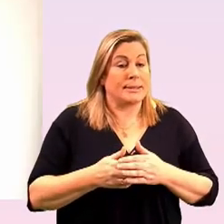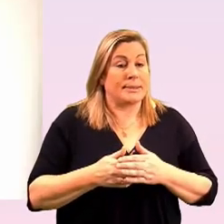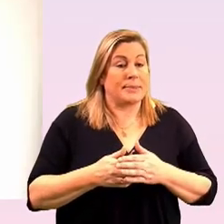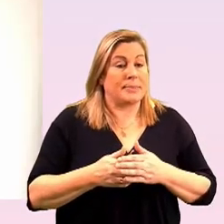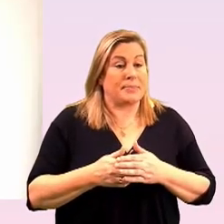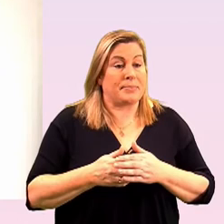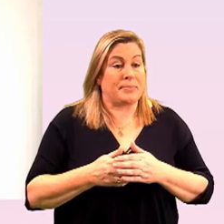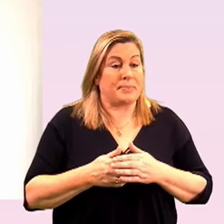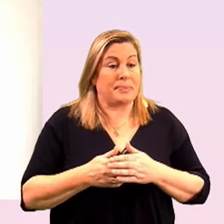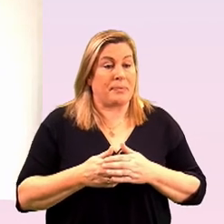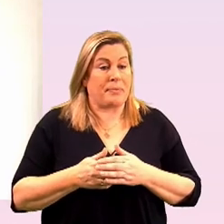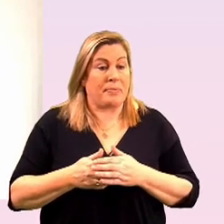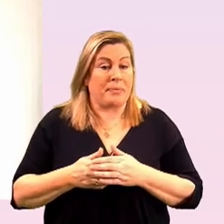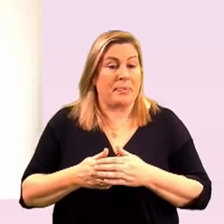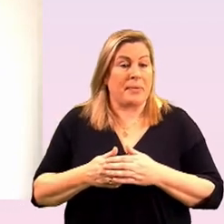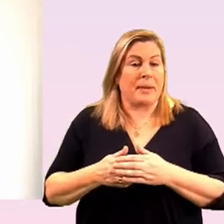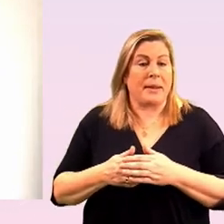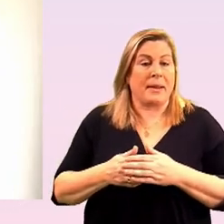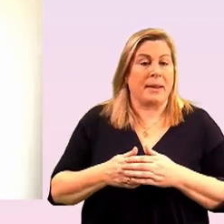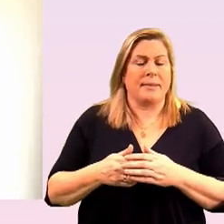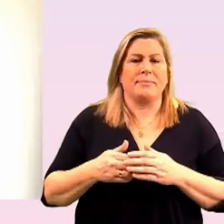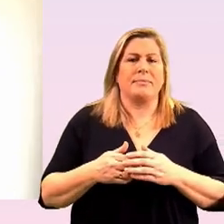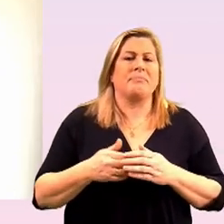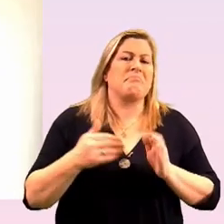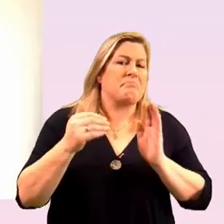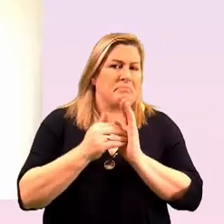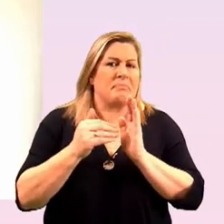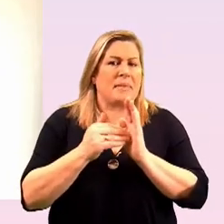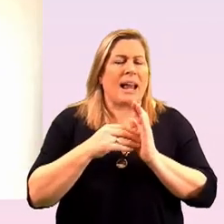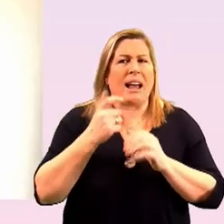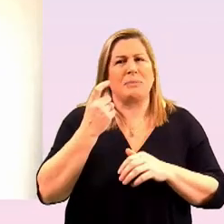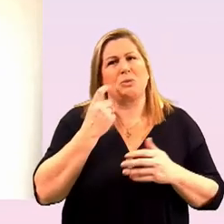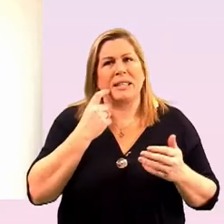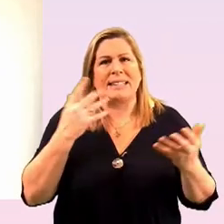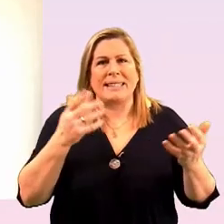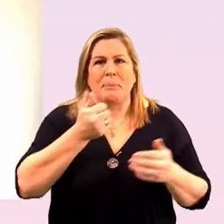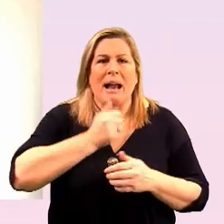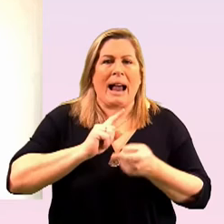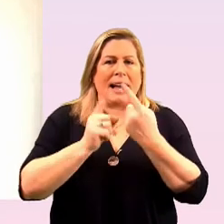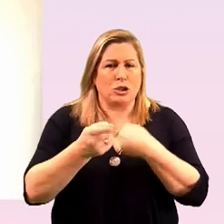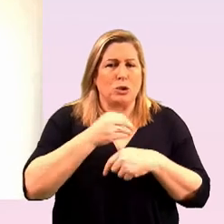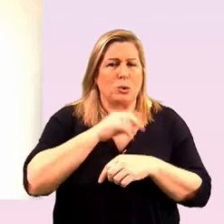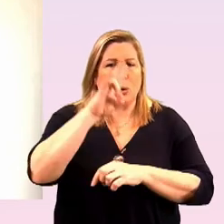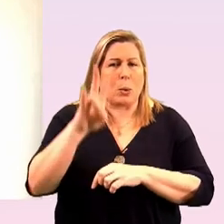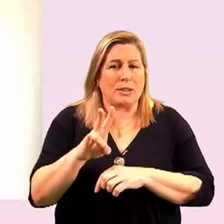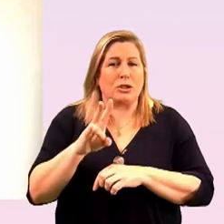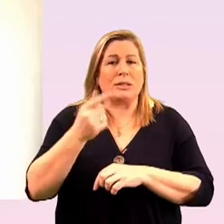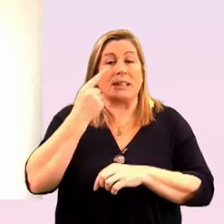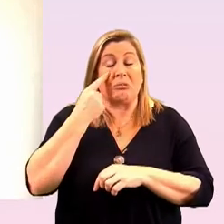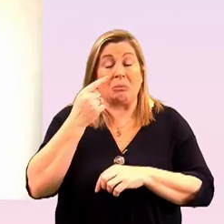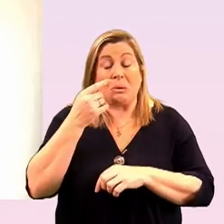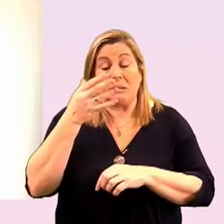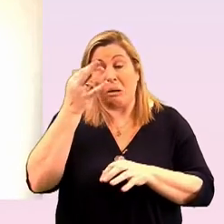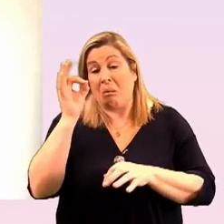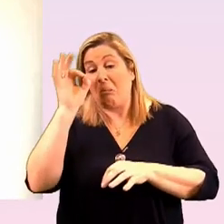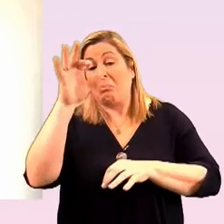question. Yeah, I suppose a simple answer to your question, Éirénne, is look at predicting the future